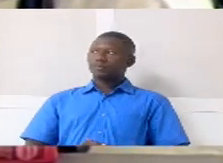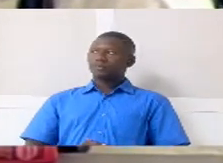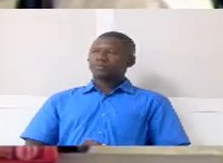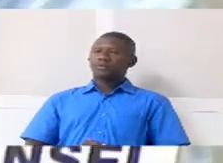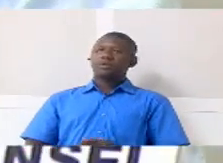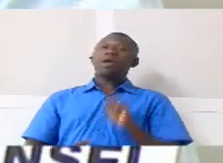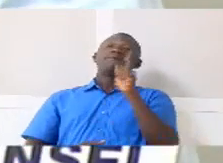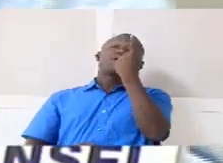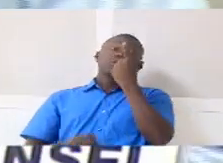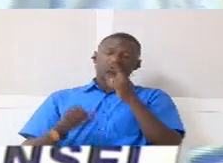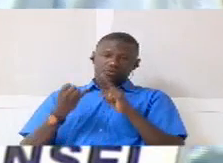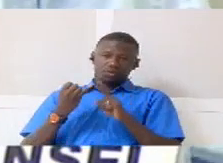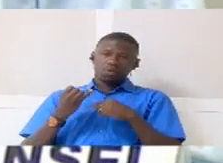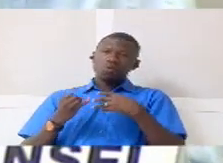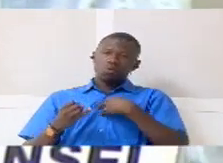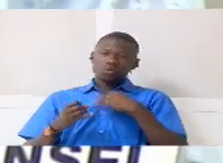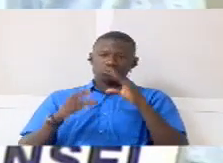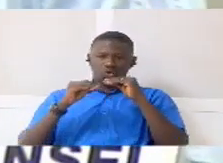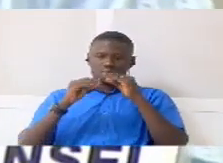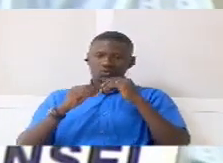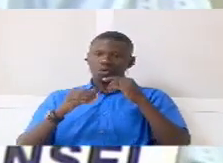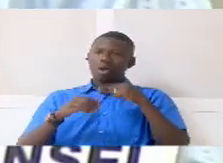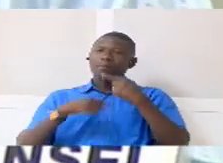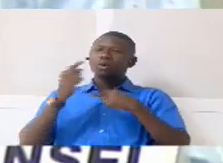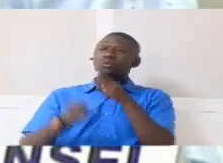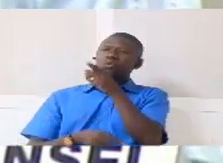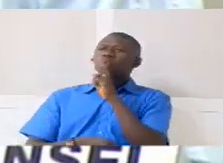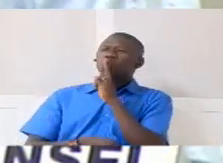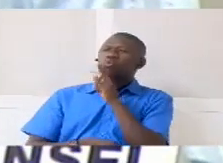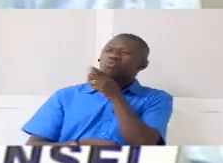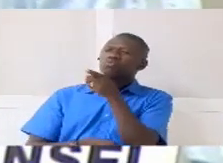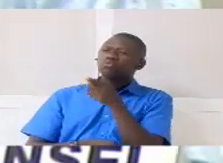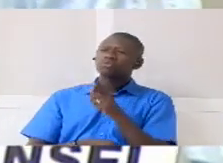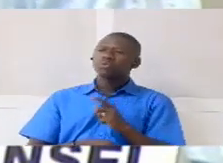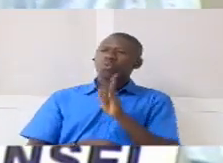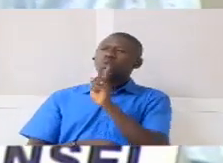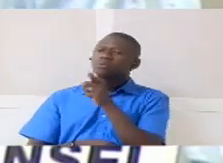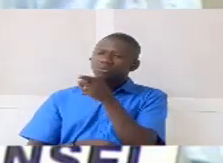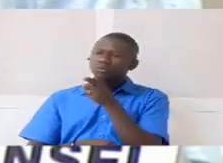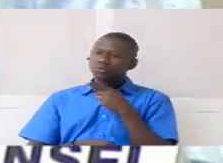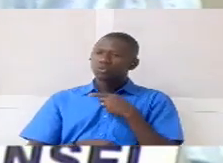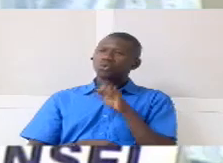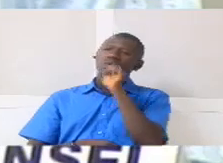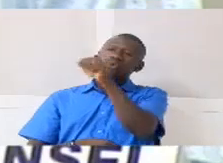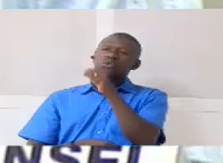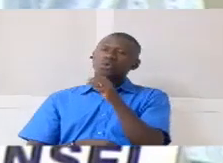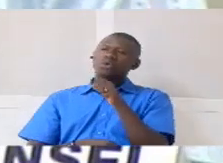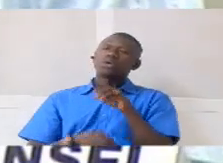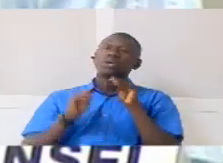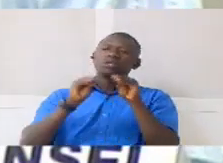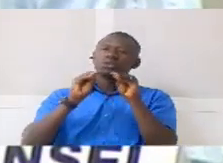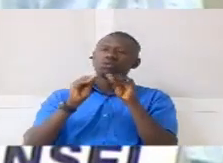Yes, first of all, I would like to talk about your background, that is your education and your progression in the